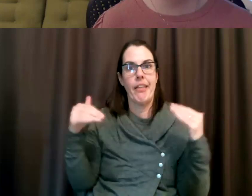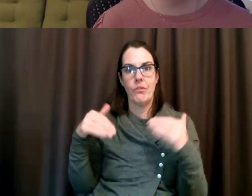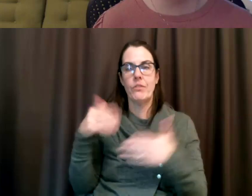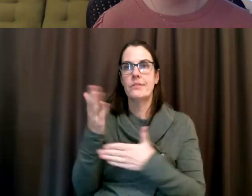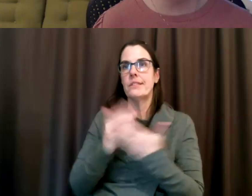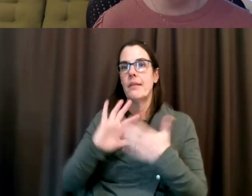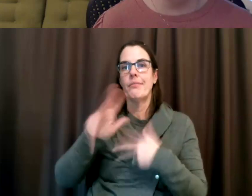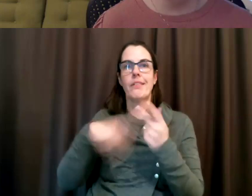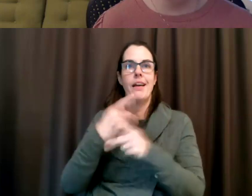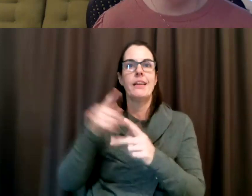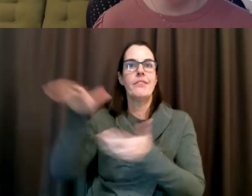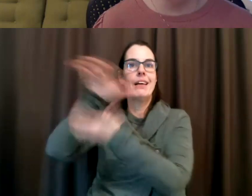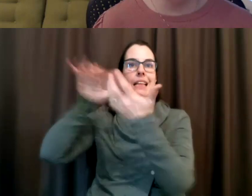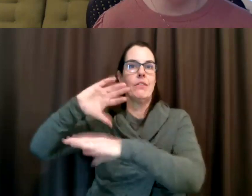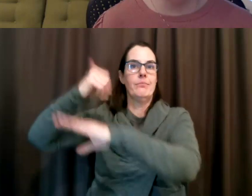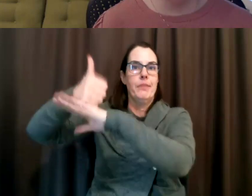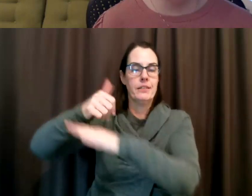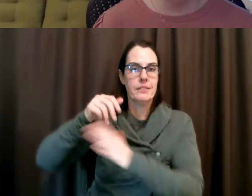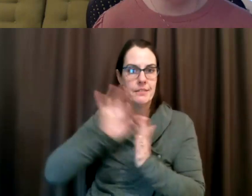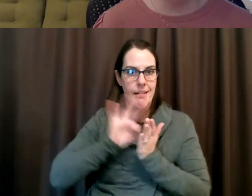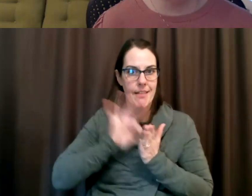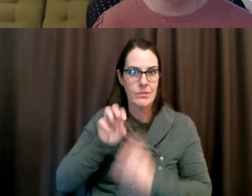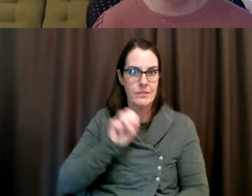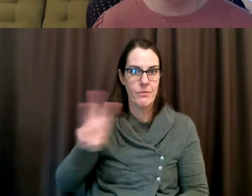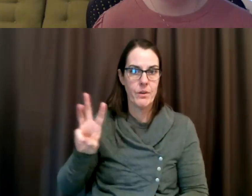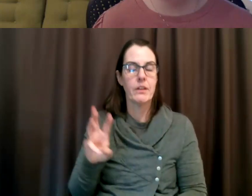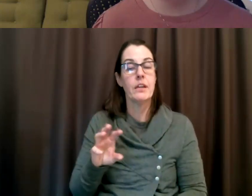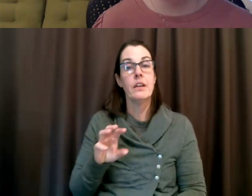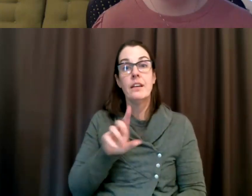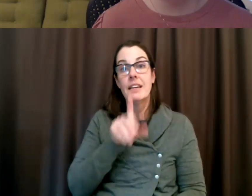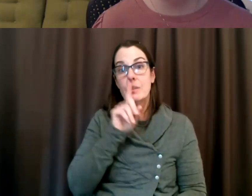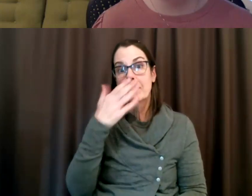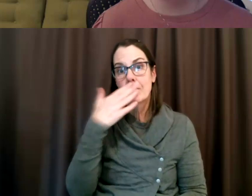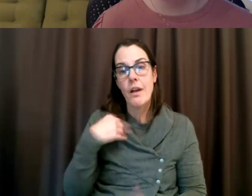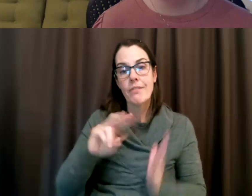cloud-based accounting software. It's very important to have double entry bookkeeping system